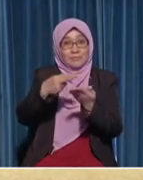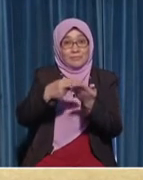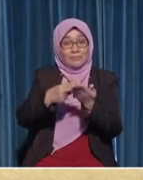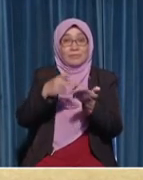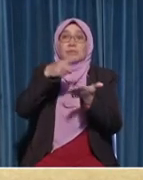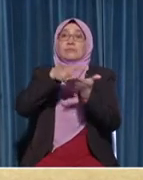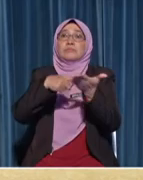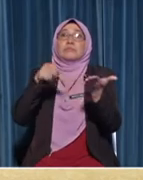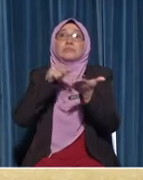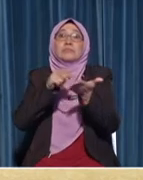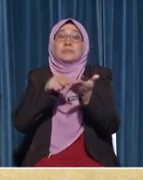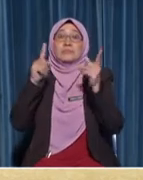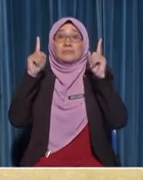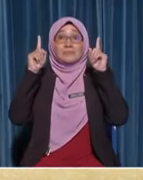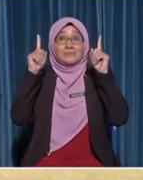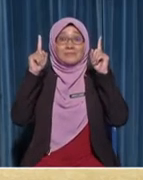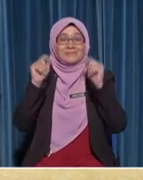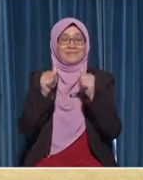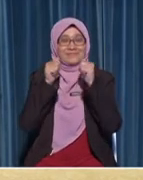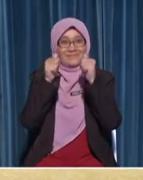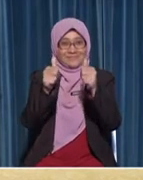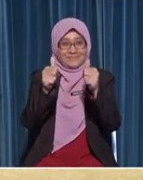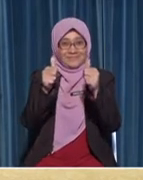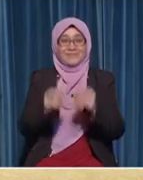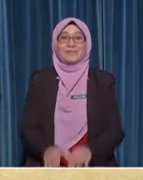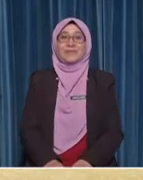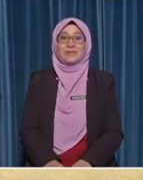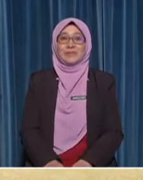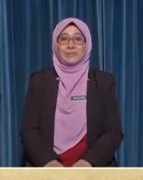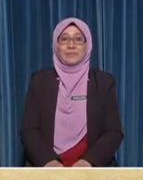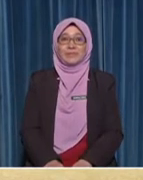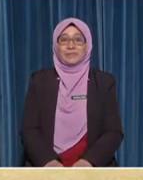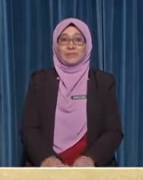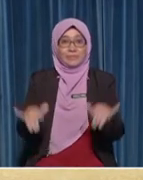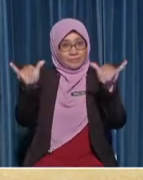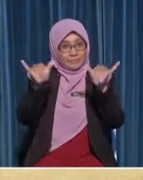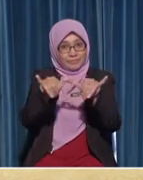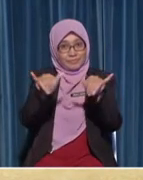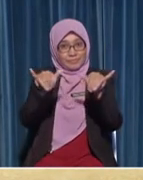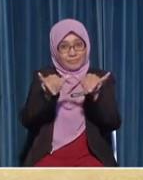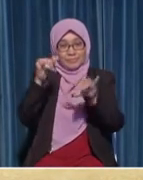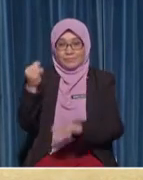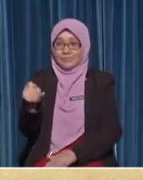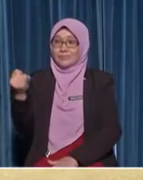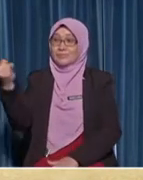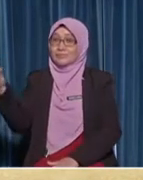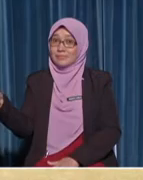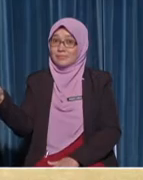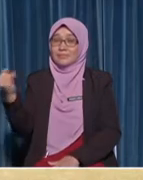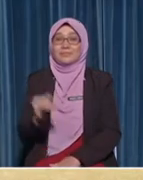these? Yes, very good. They are measuring